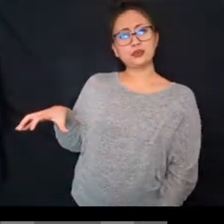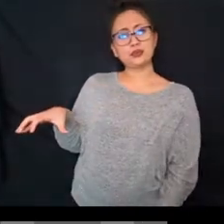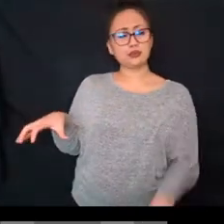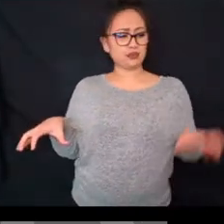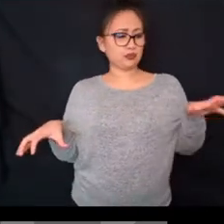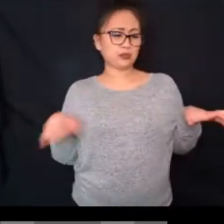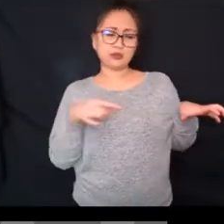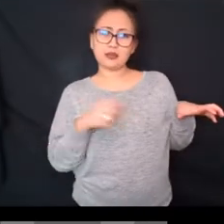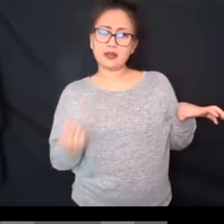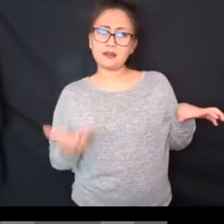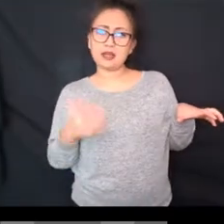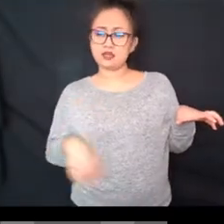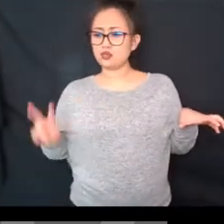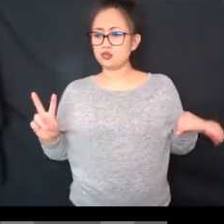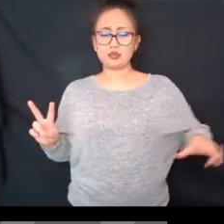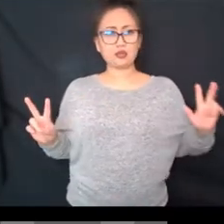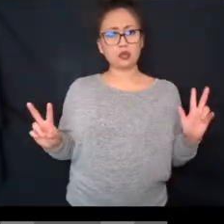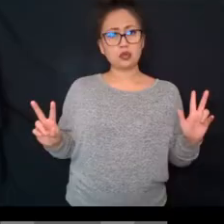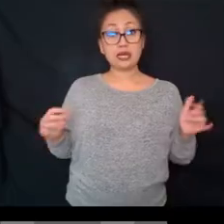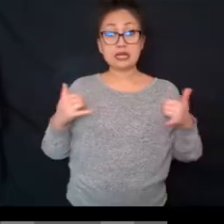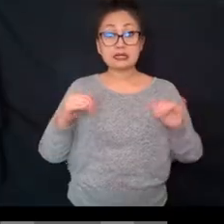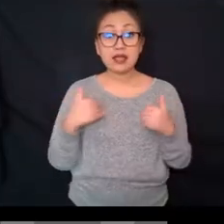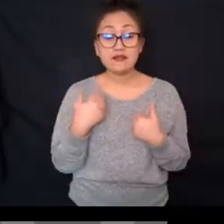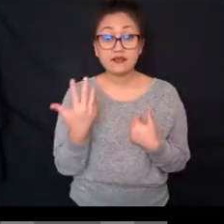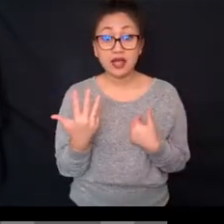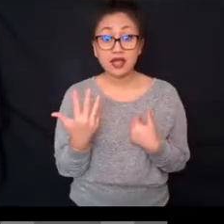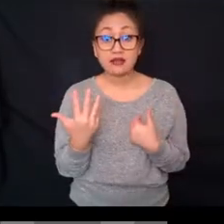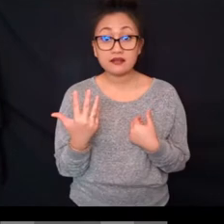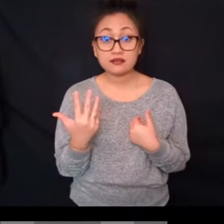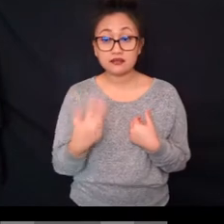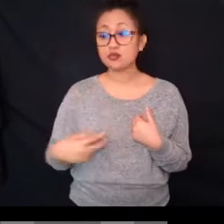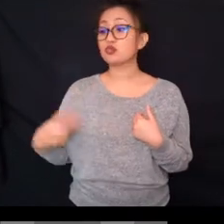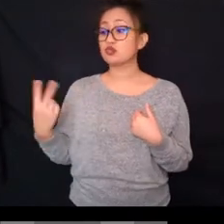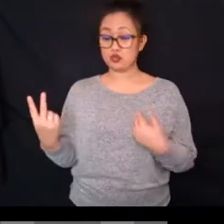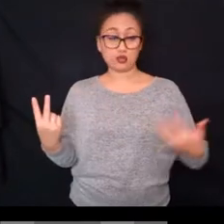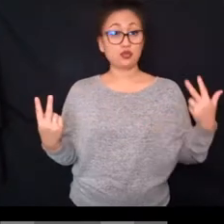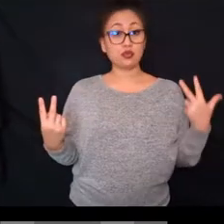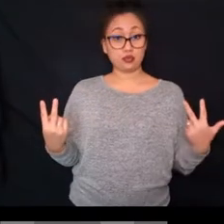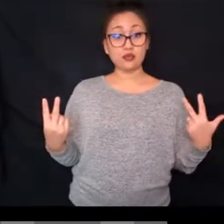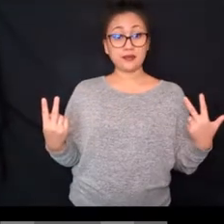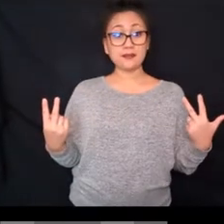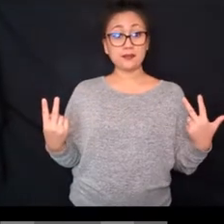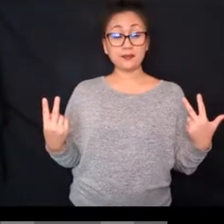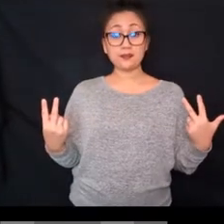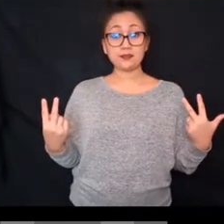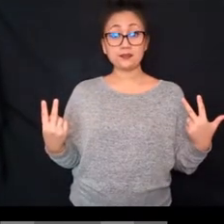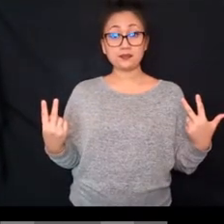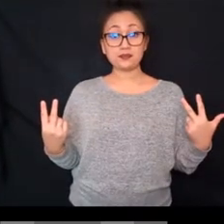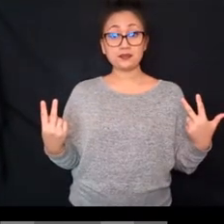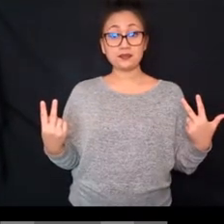3. Do I still have 5? 2 on this side and 3 over here. All right. 2